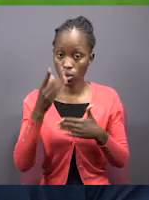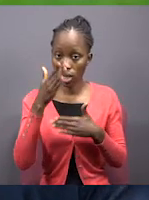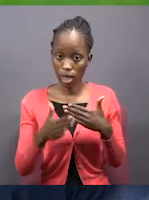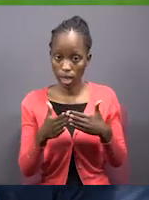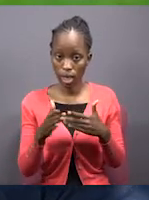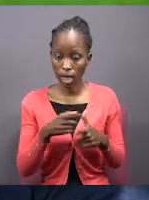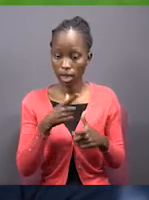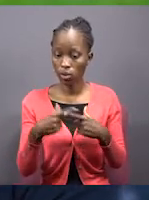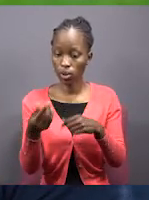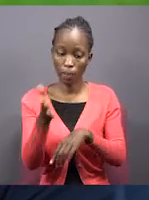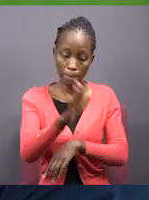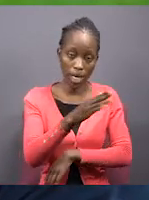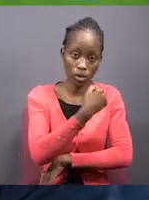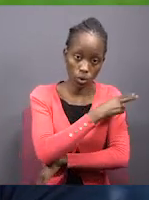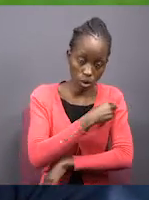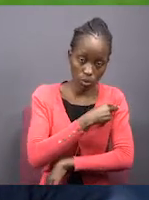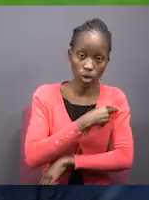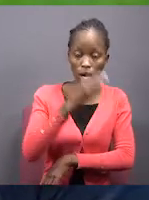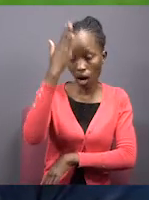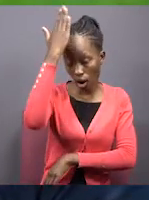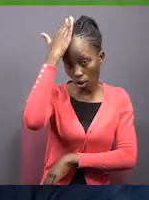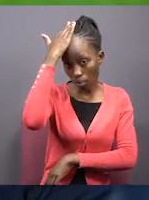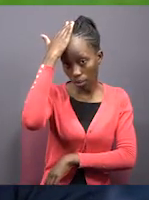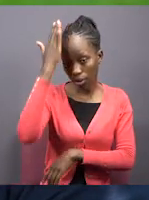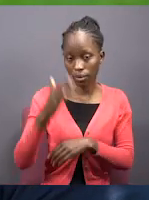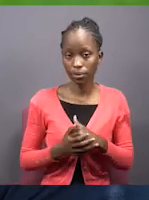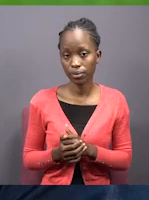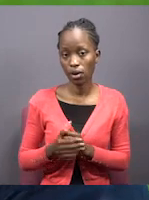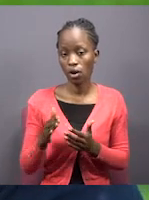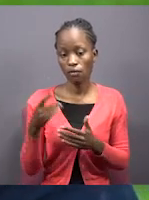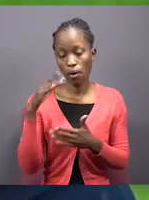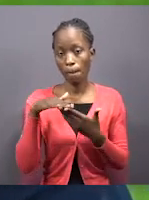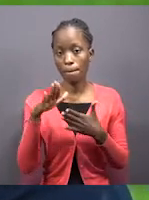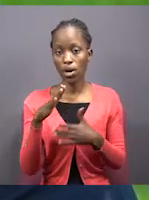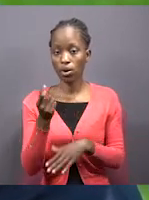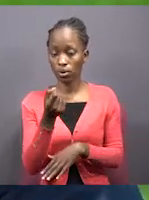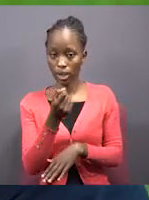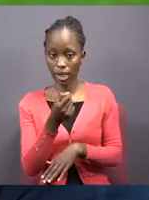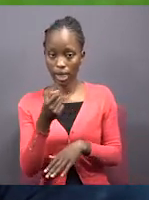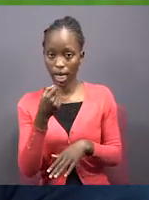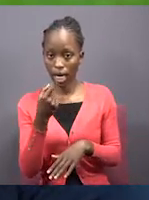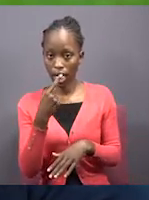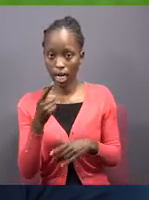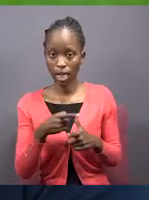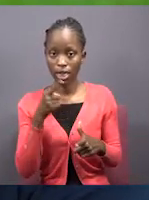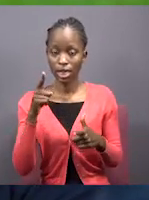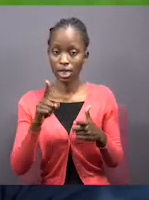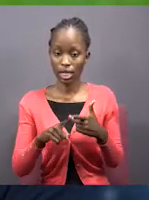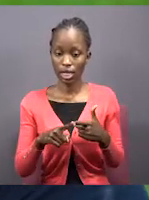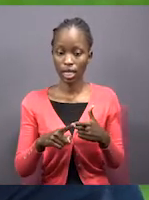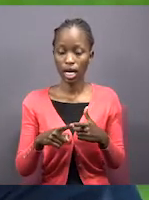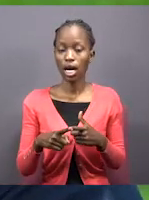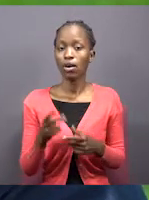for further investigations. On Tuesday, he was tested for coronavirus. After 2 days, the results